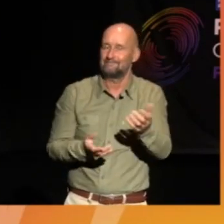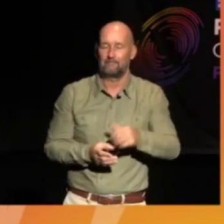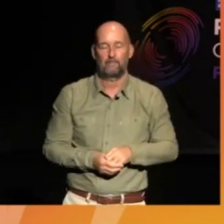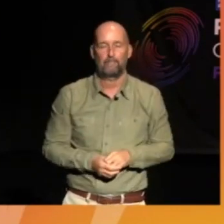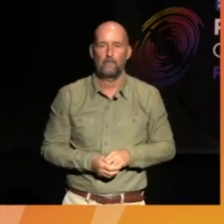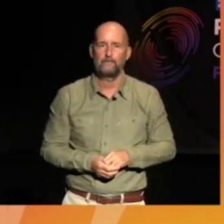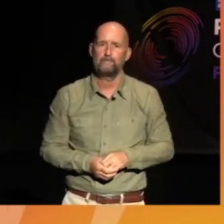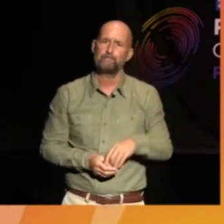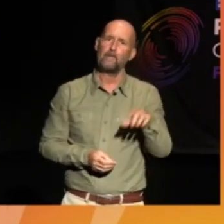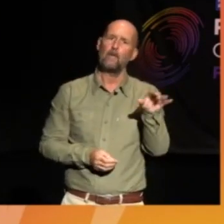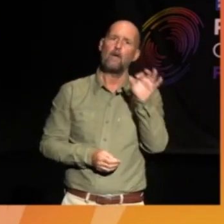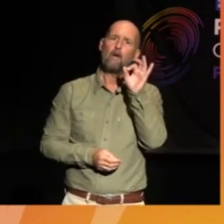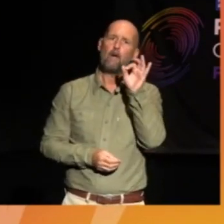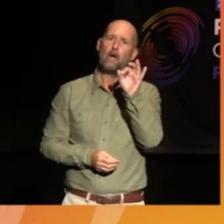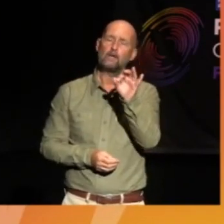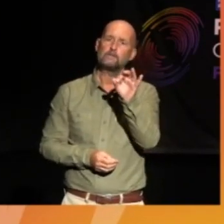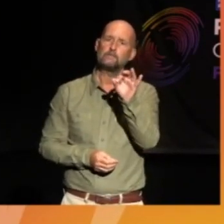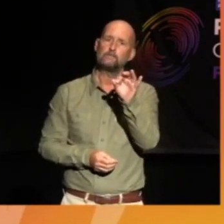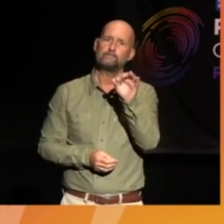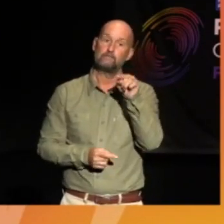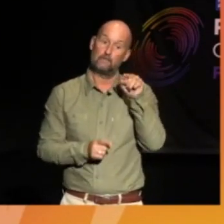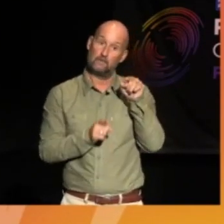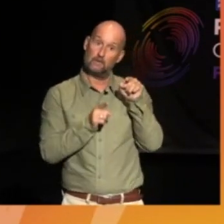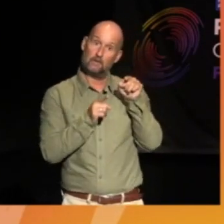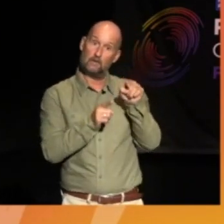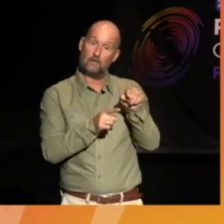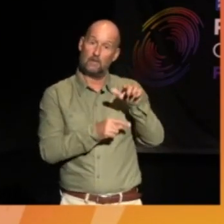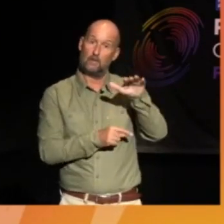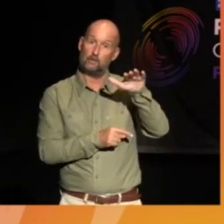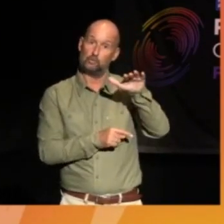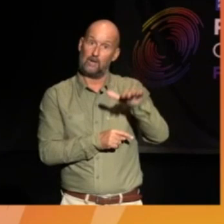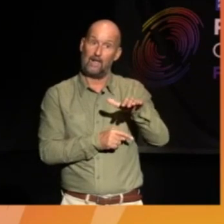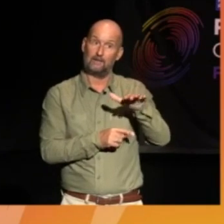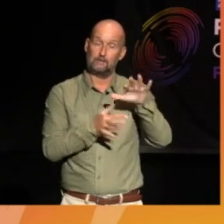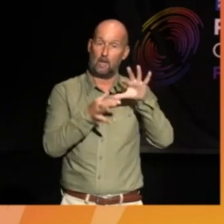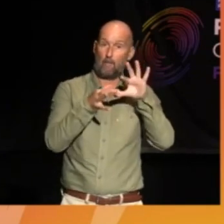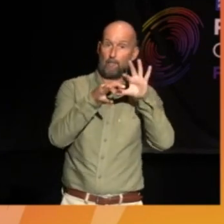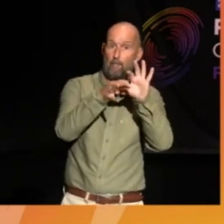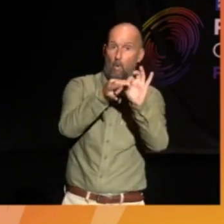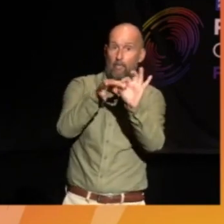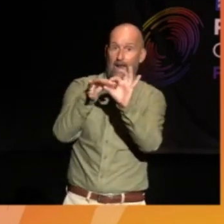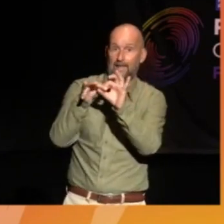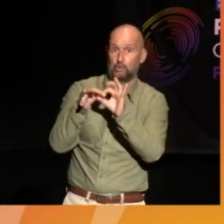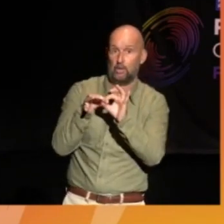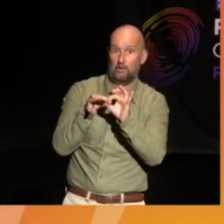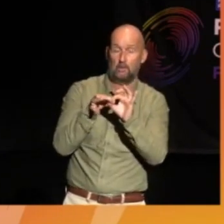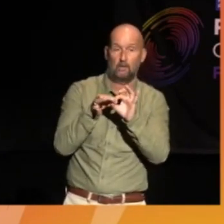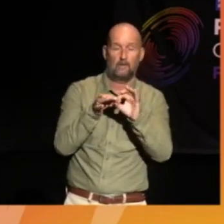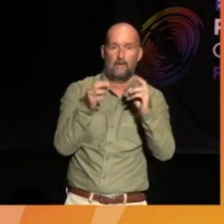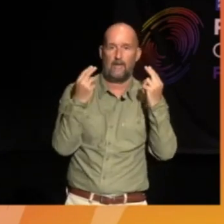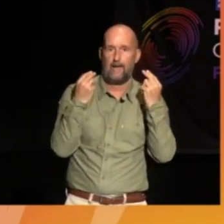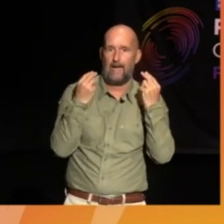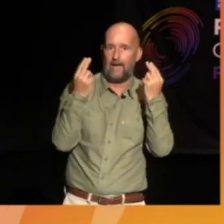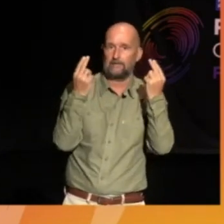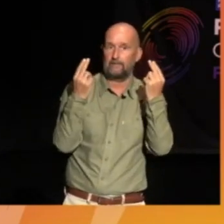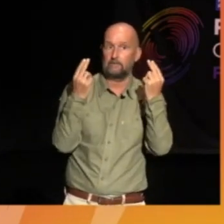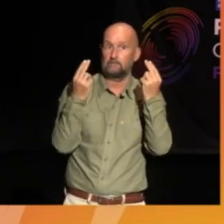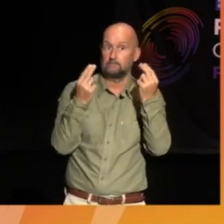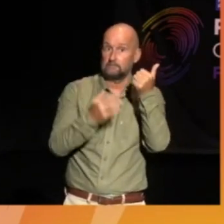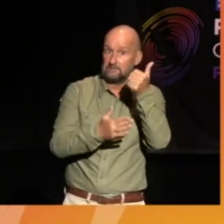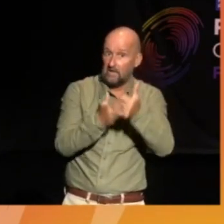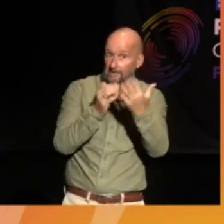Is there anything around that idea of child mobilization of activism that has begun to sprung